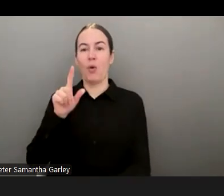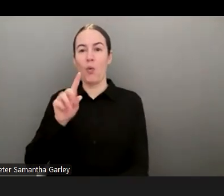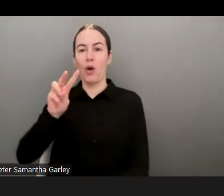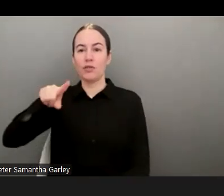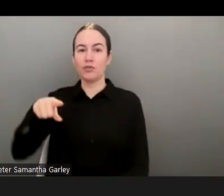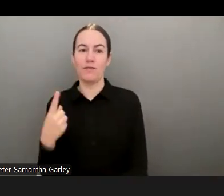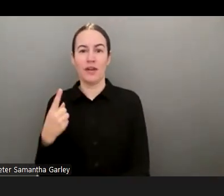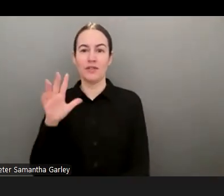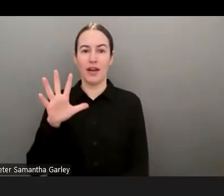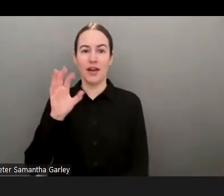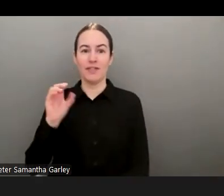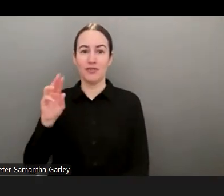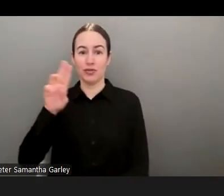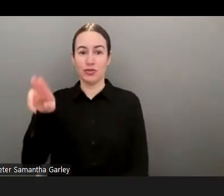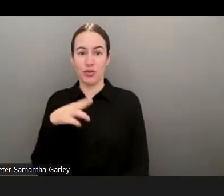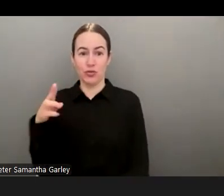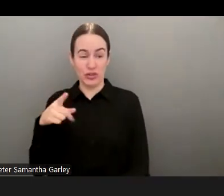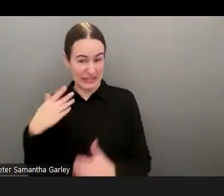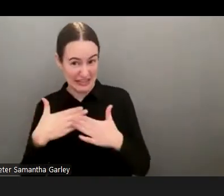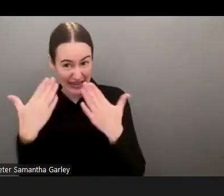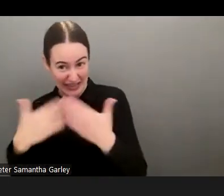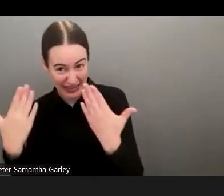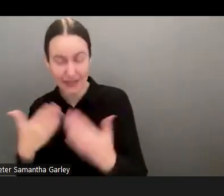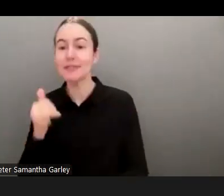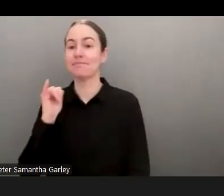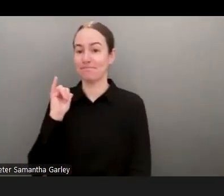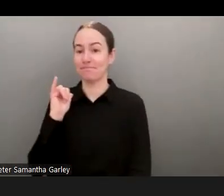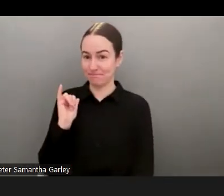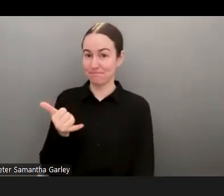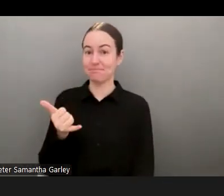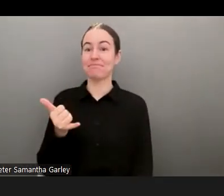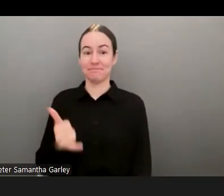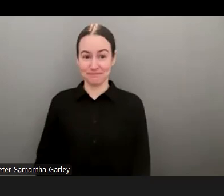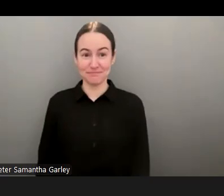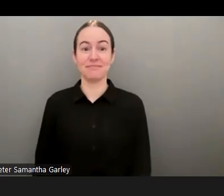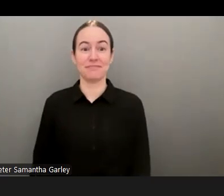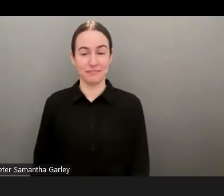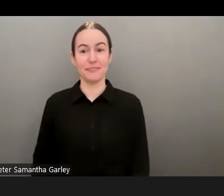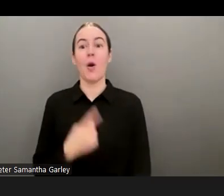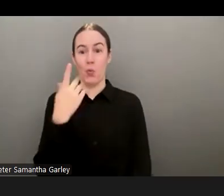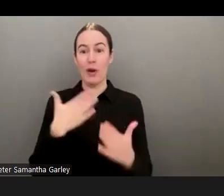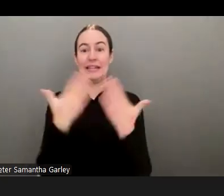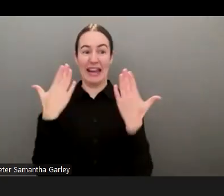day. Sorry? Per day. Per day, yeah. But then they became compliant after just one day. So,